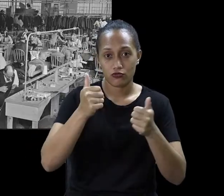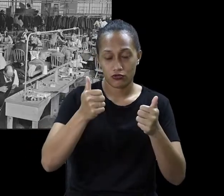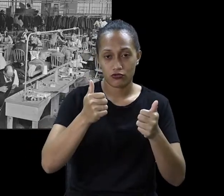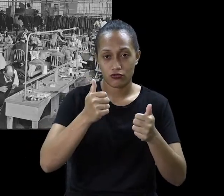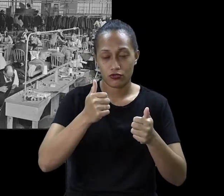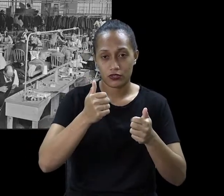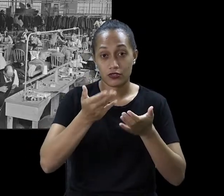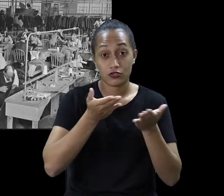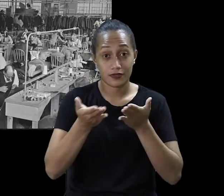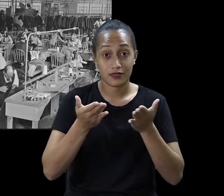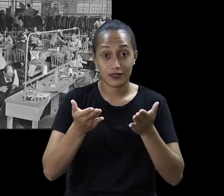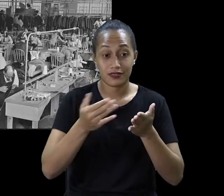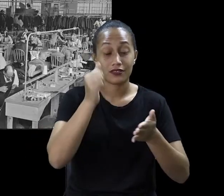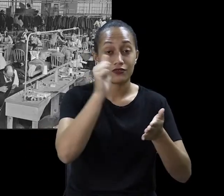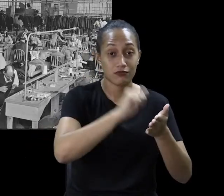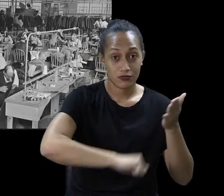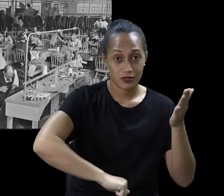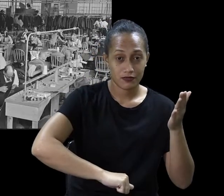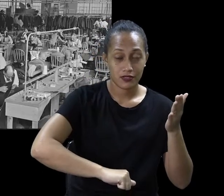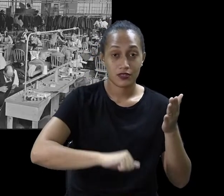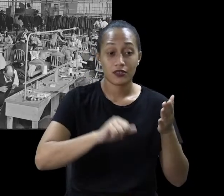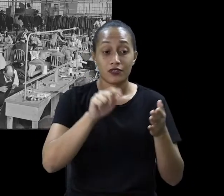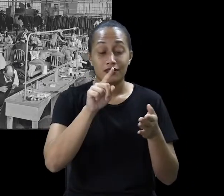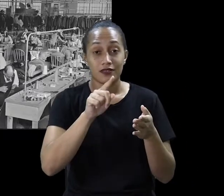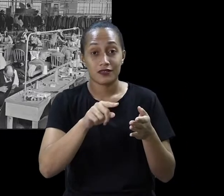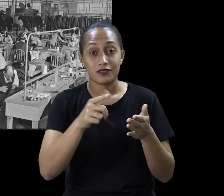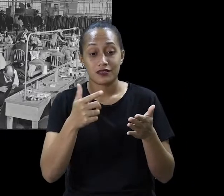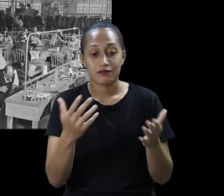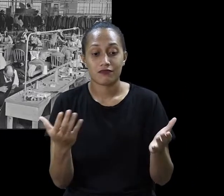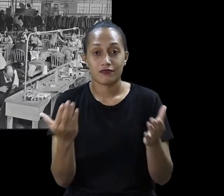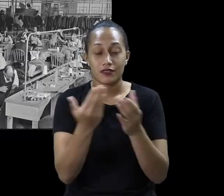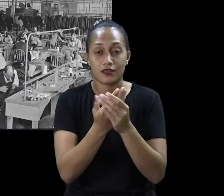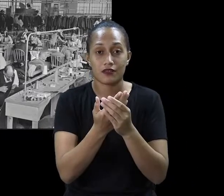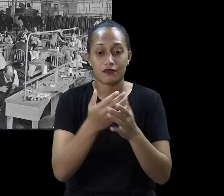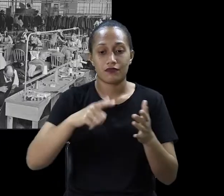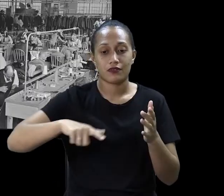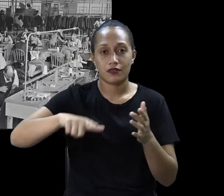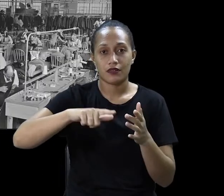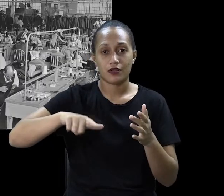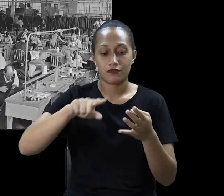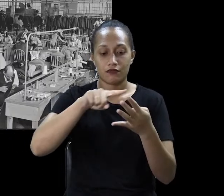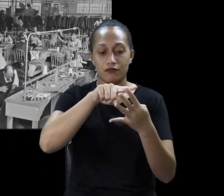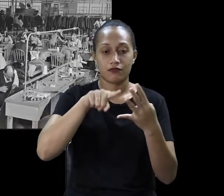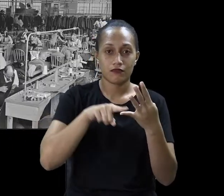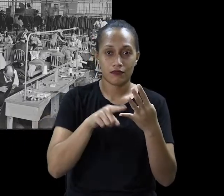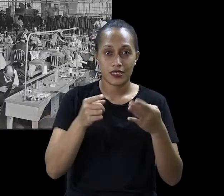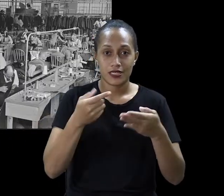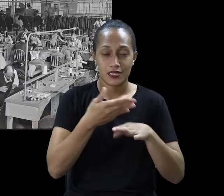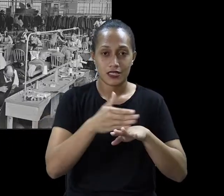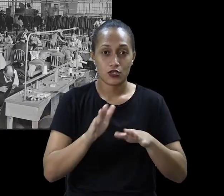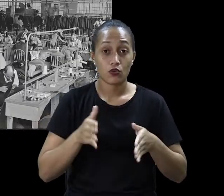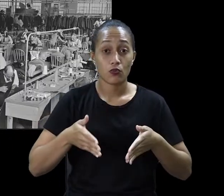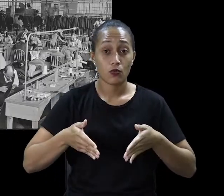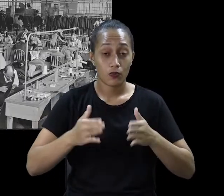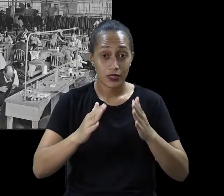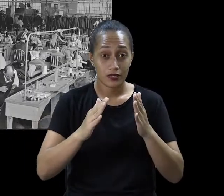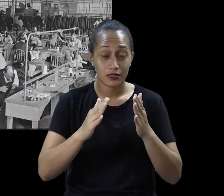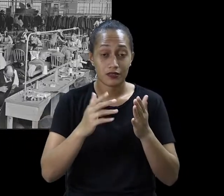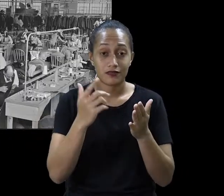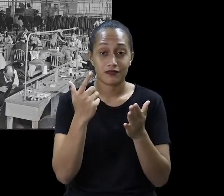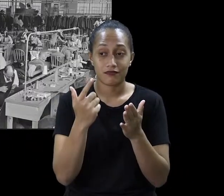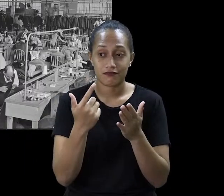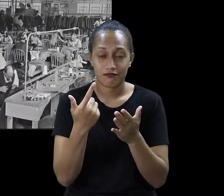factors of production is that these things can all be classified in one of these four groups as either land, labor, capital,